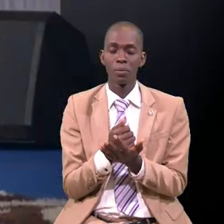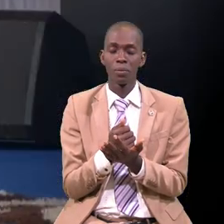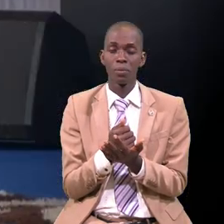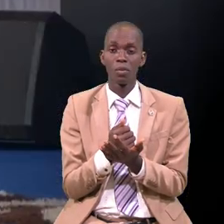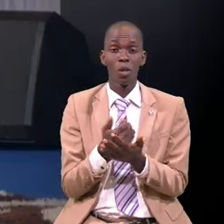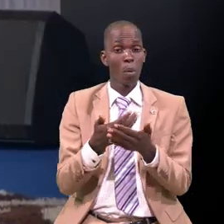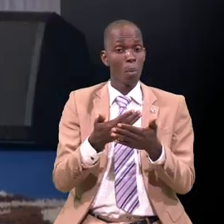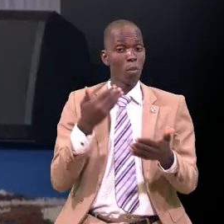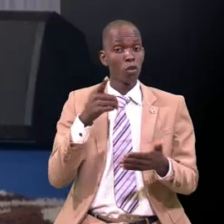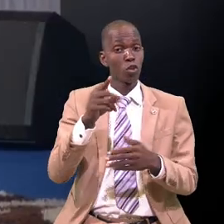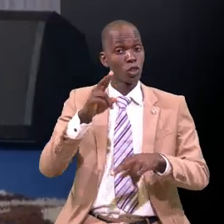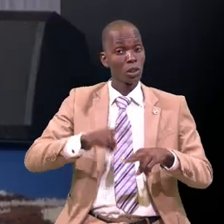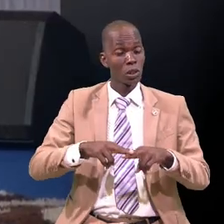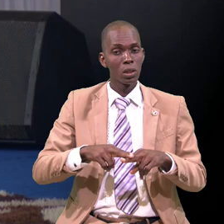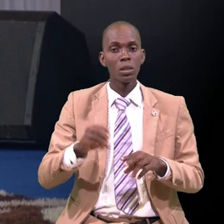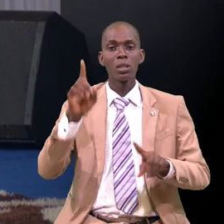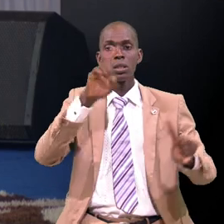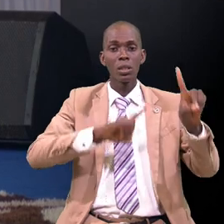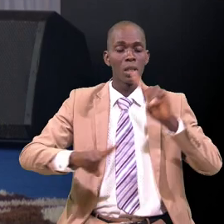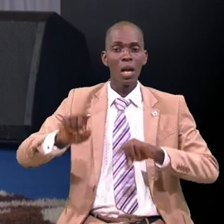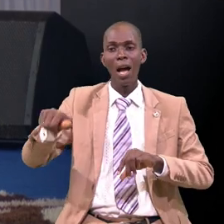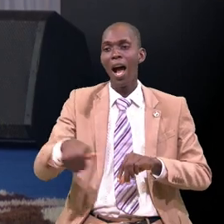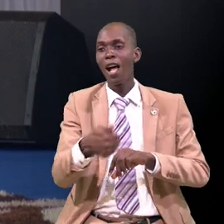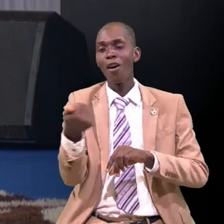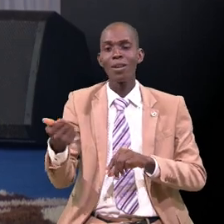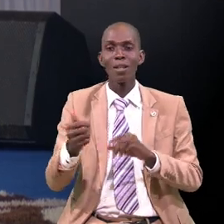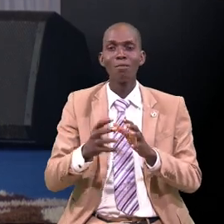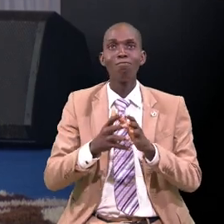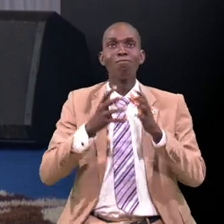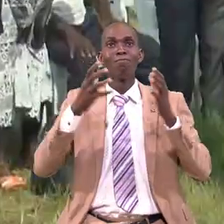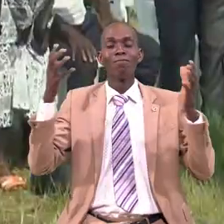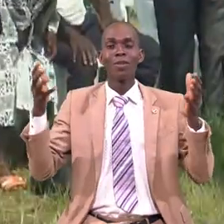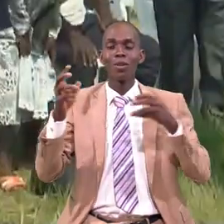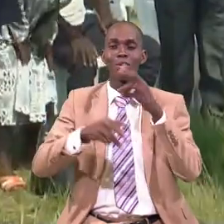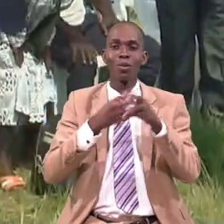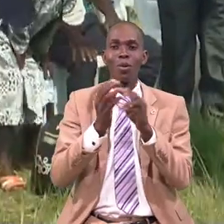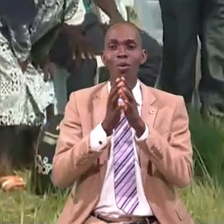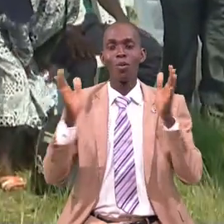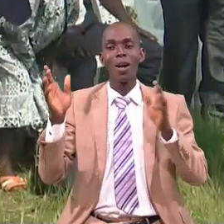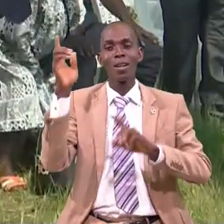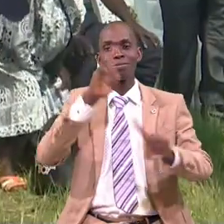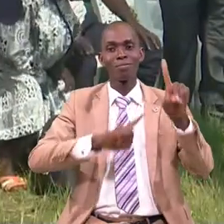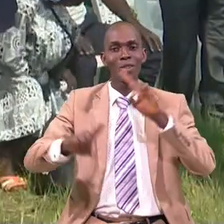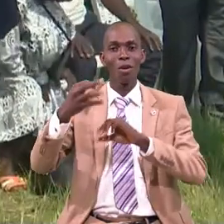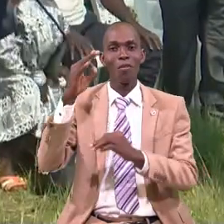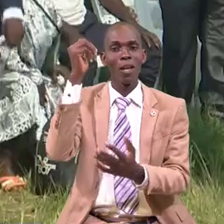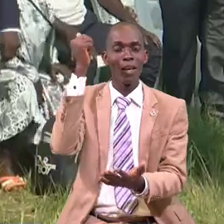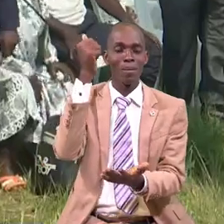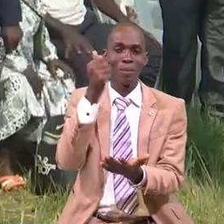Before you sit down, another Cameroon global amen.